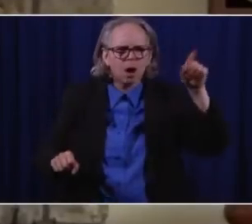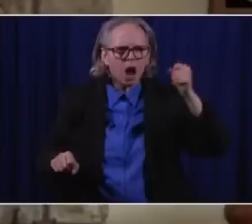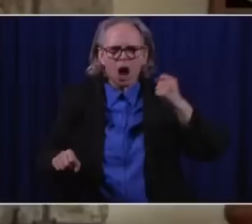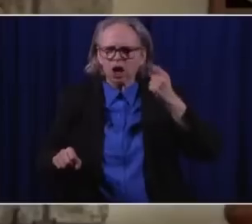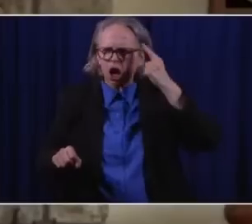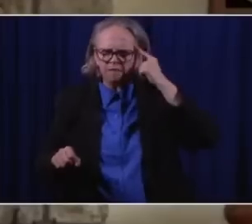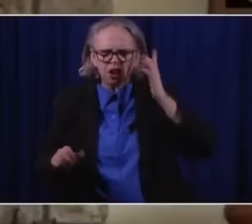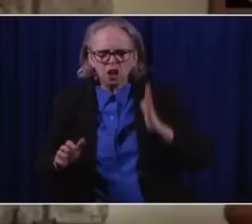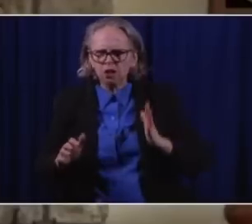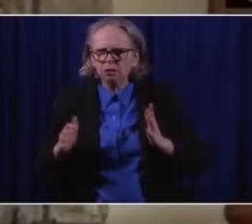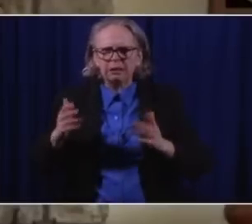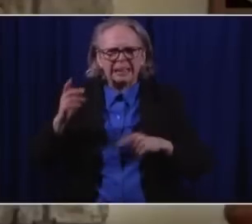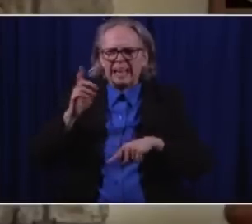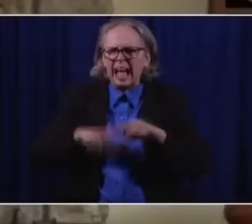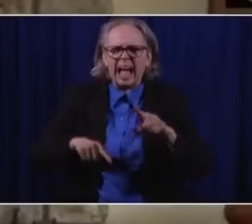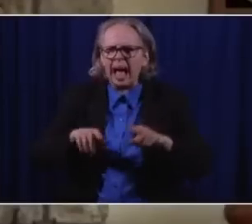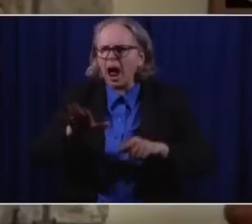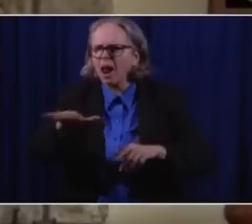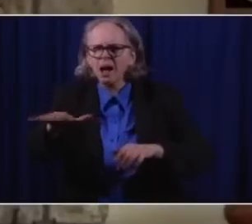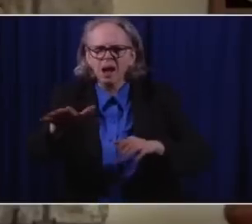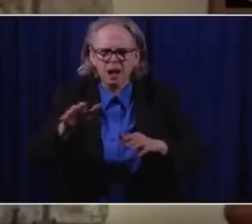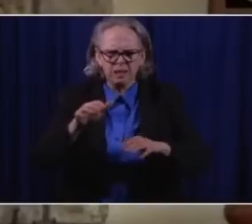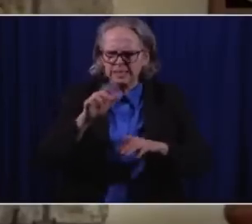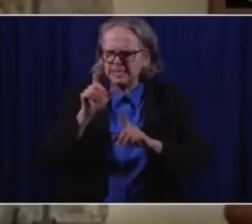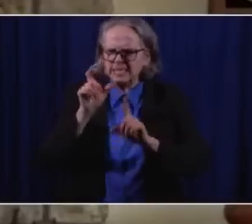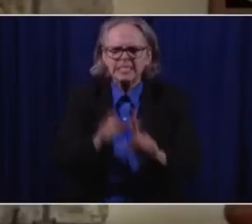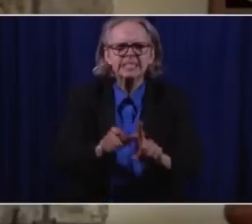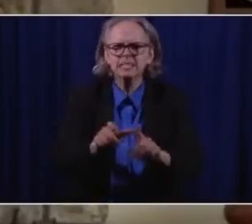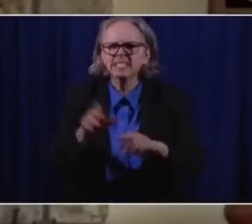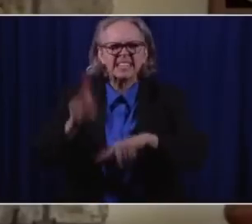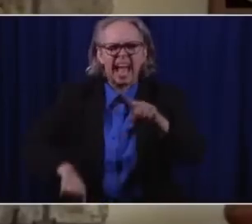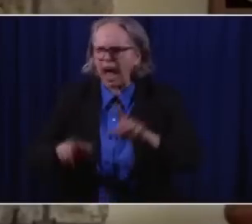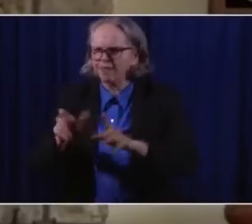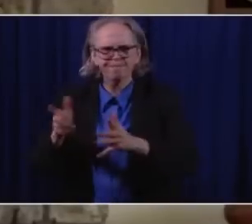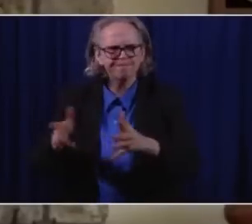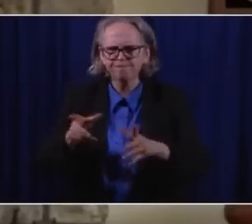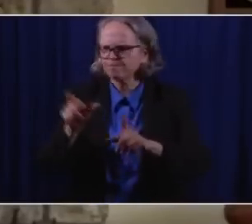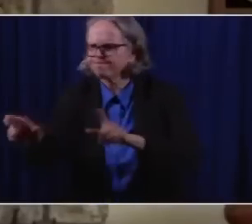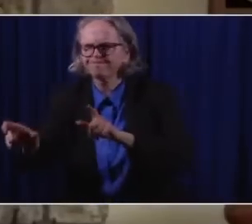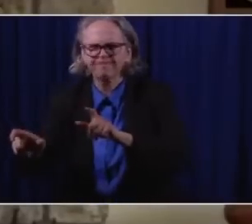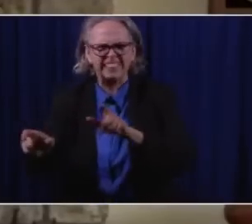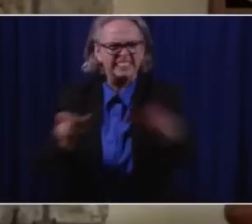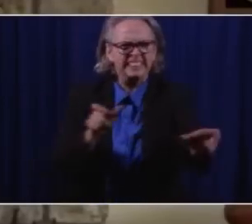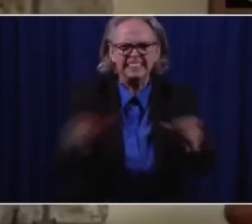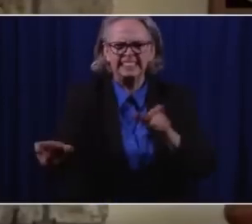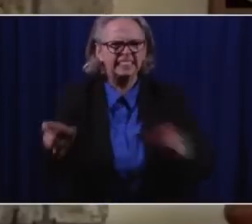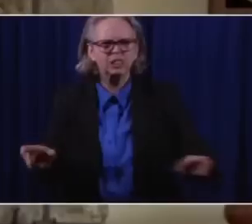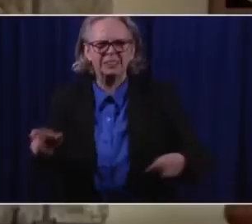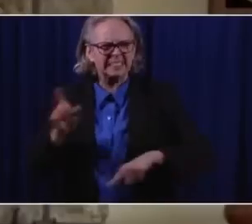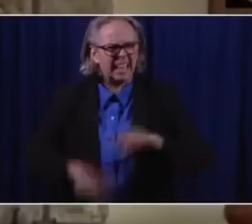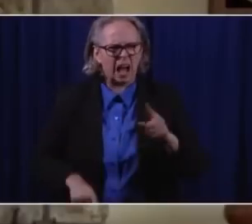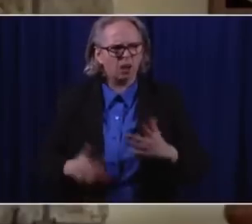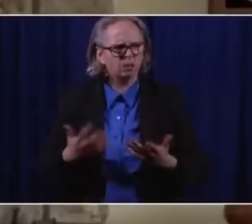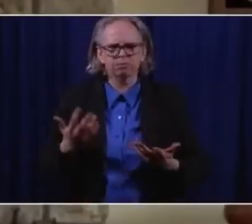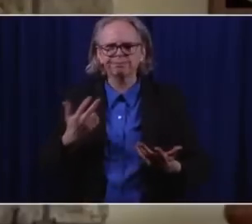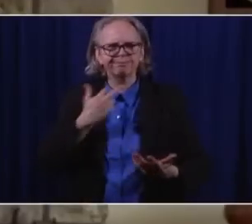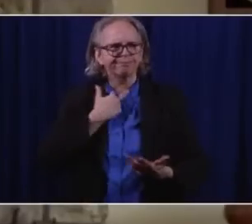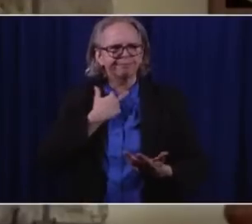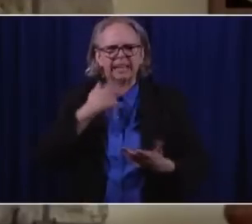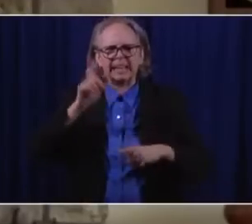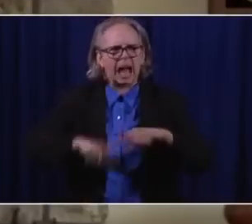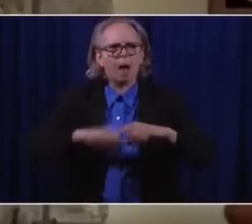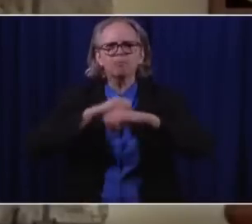those coming into Ohio from a hotspot, and therefore we would be unable to protect our citizens. So if that